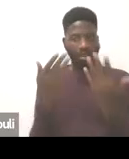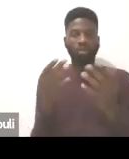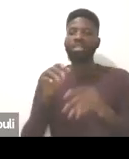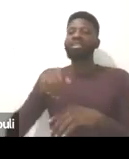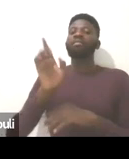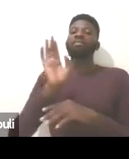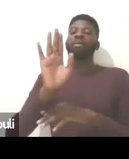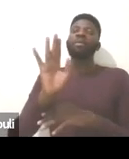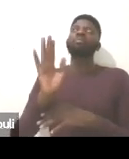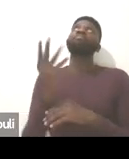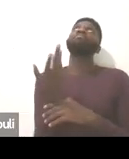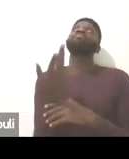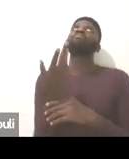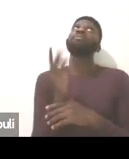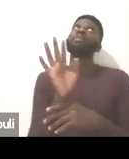your